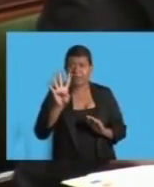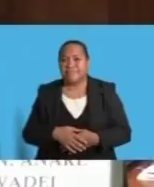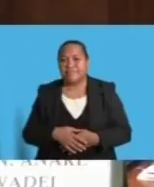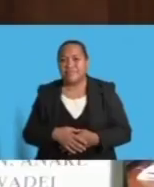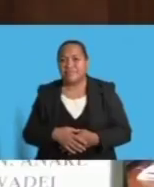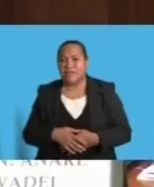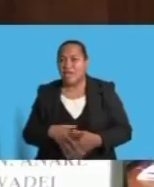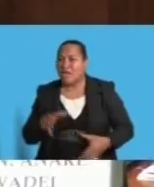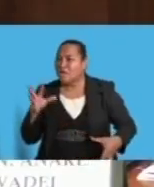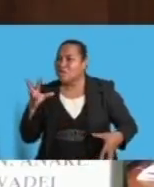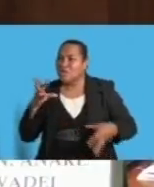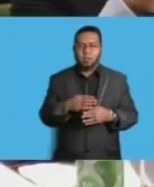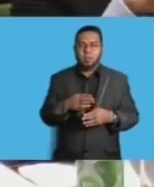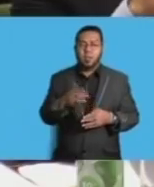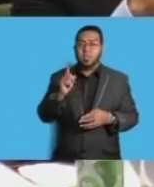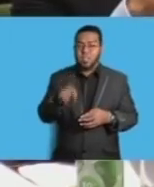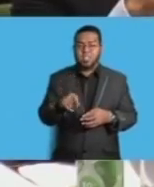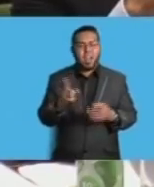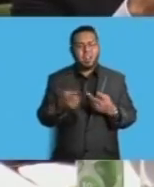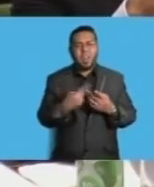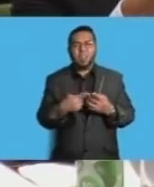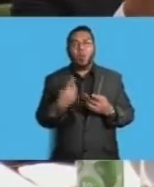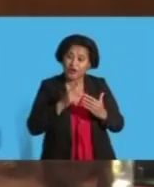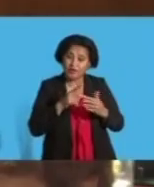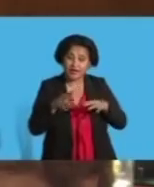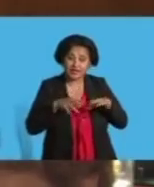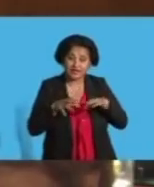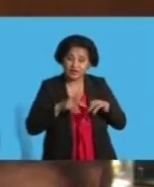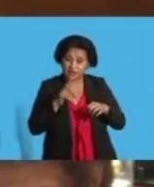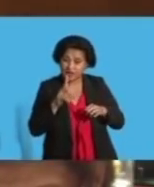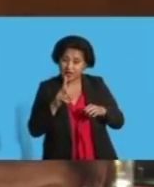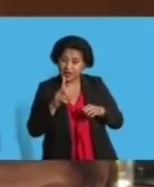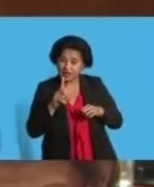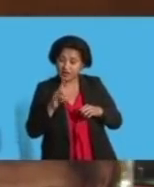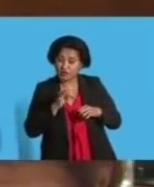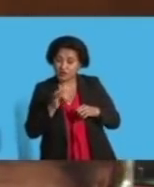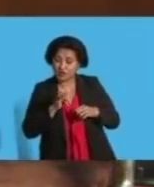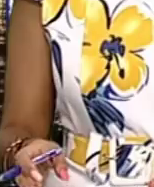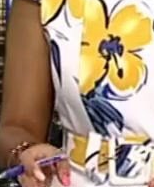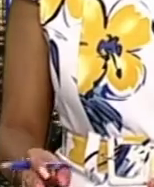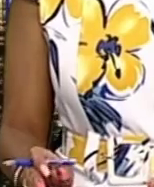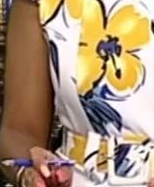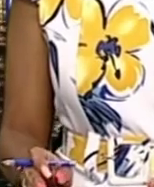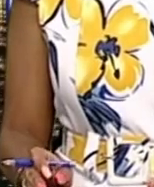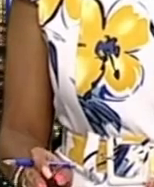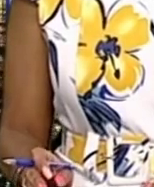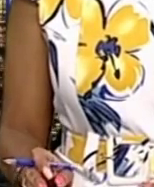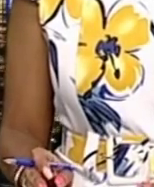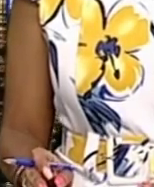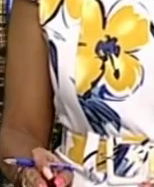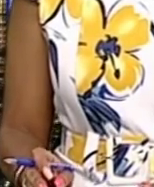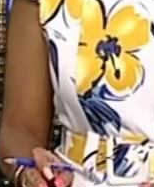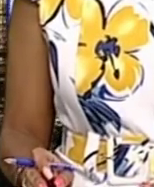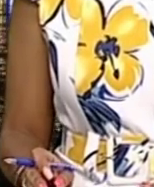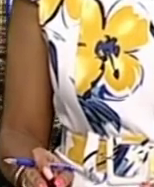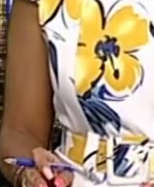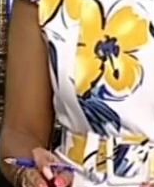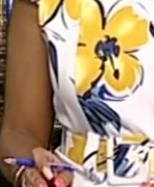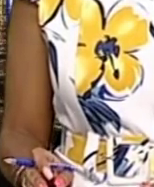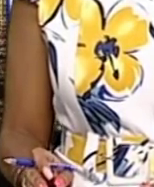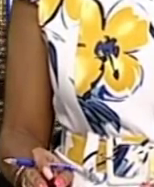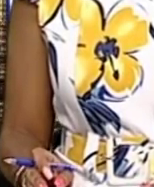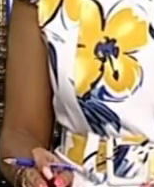before members will vote to pass it on Friday. Akusita Tale, FBC News. The Economy Minister has lashed out